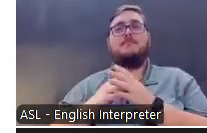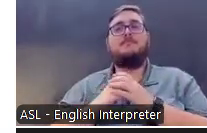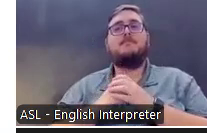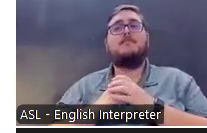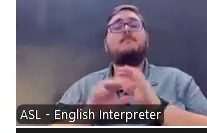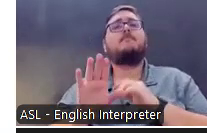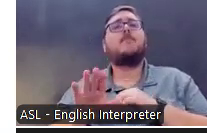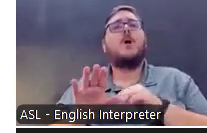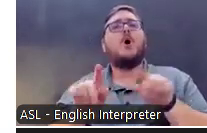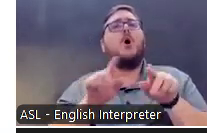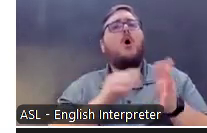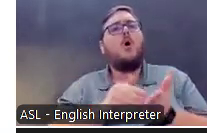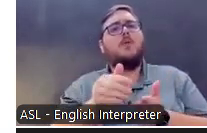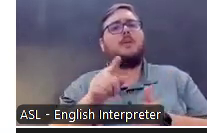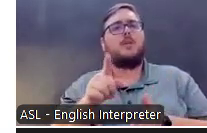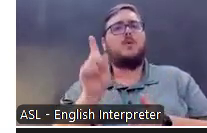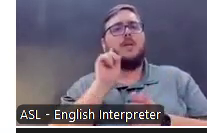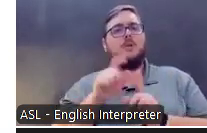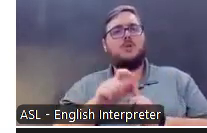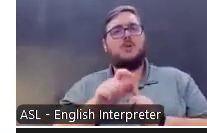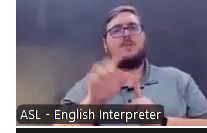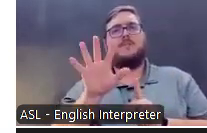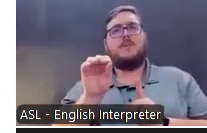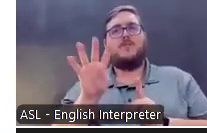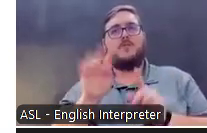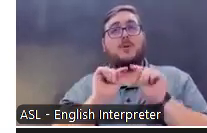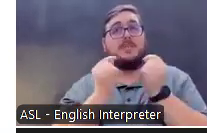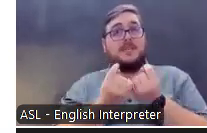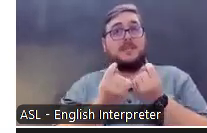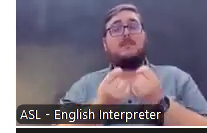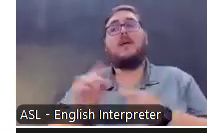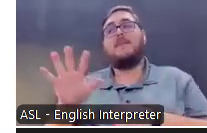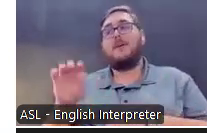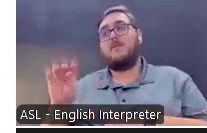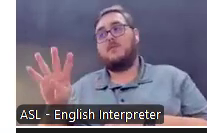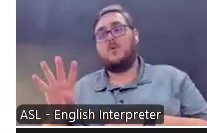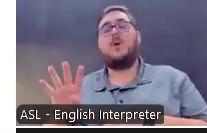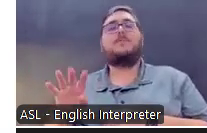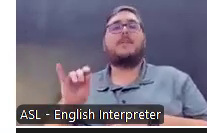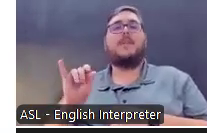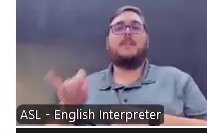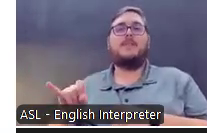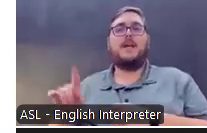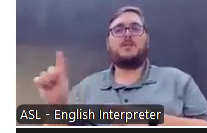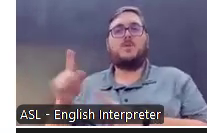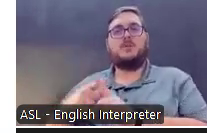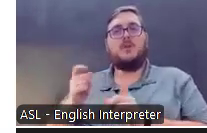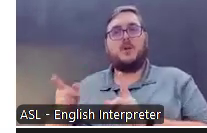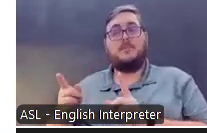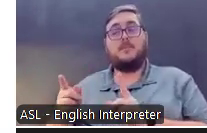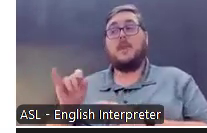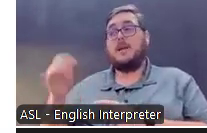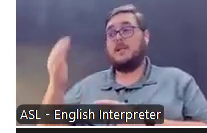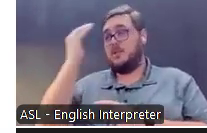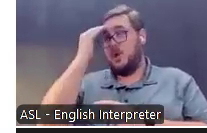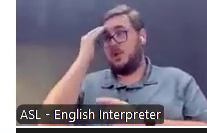504 team and 504, and this is where that comes from. It's knowledgeable persons that develop the plan, and parents or